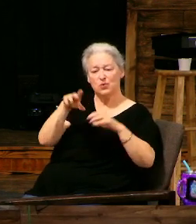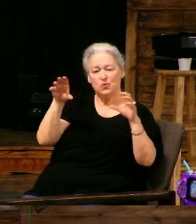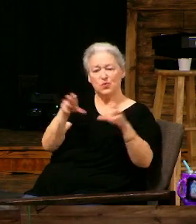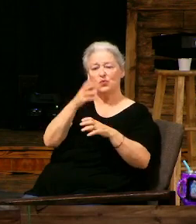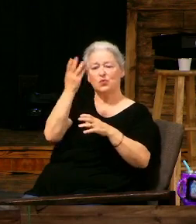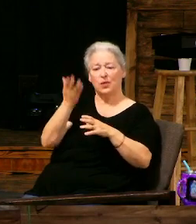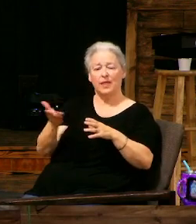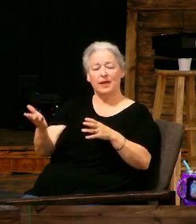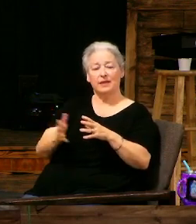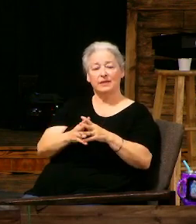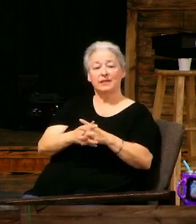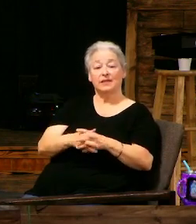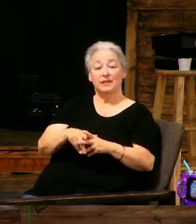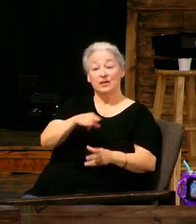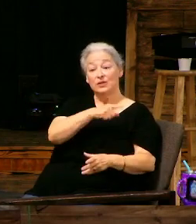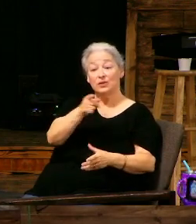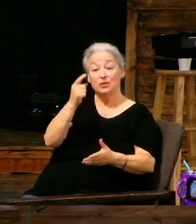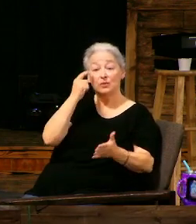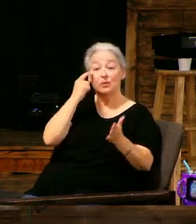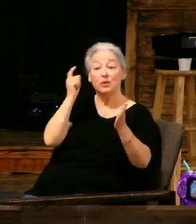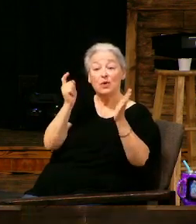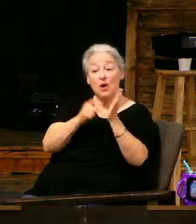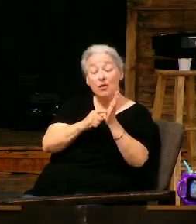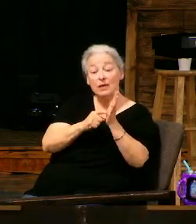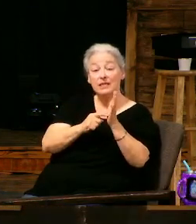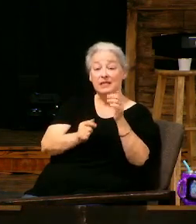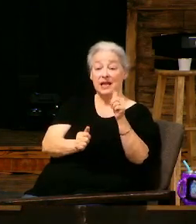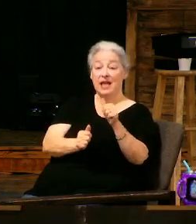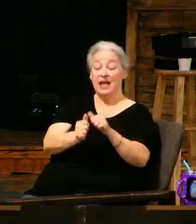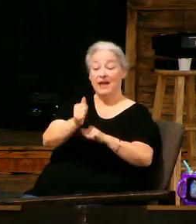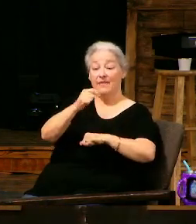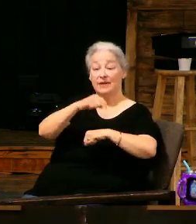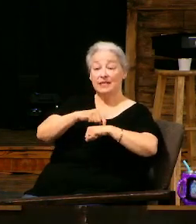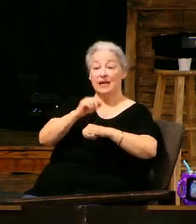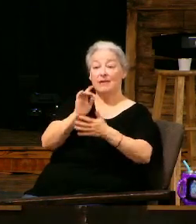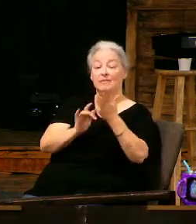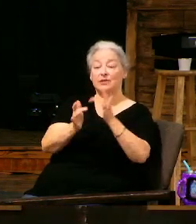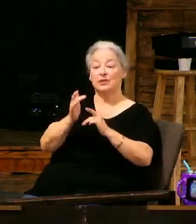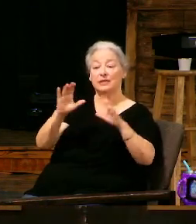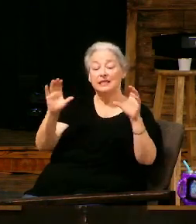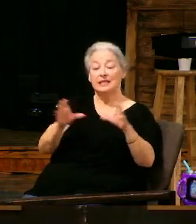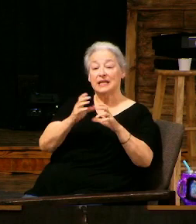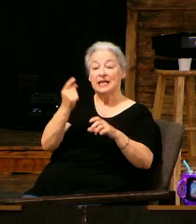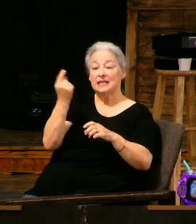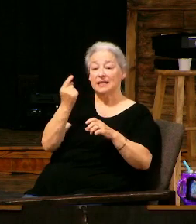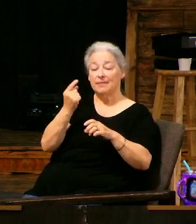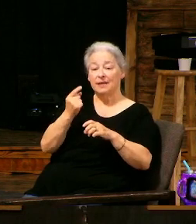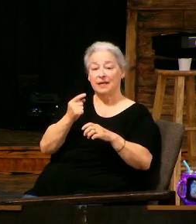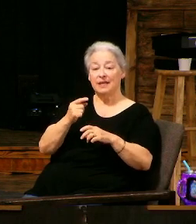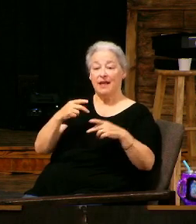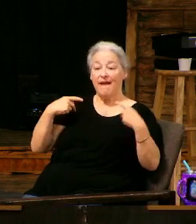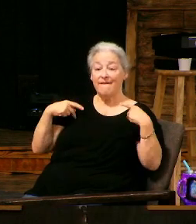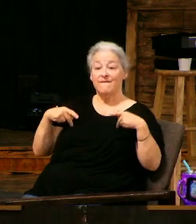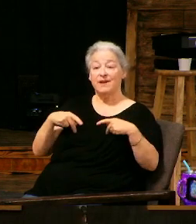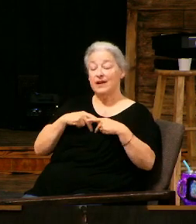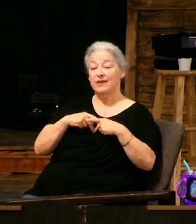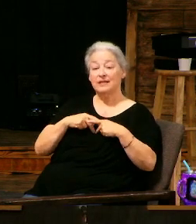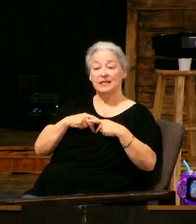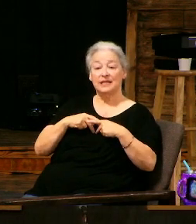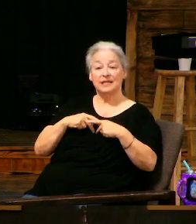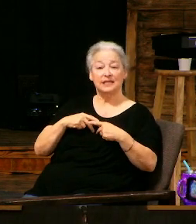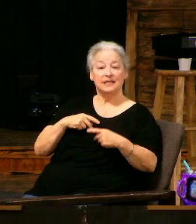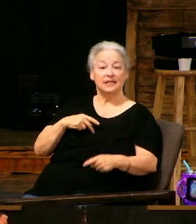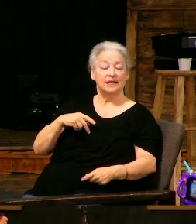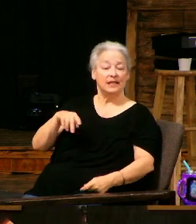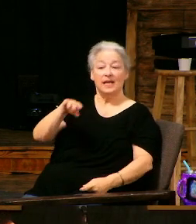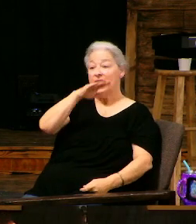that in the Word of God, every time Jesus did something, the Pharisees never said a word about the guy being dead and